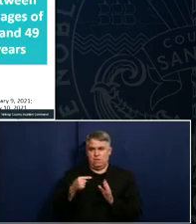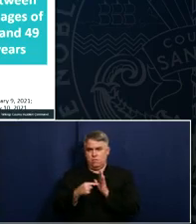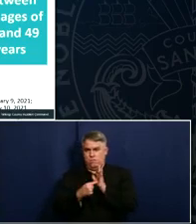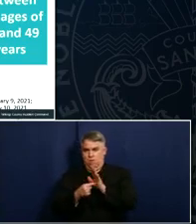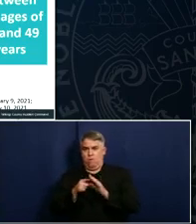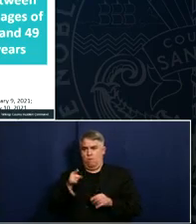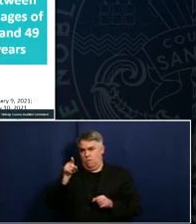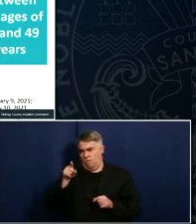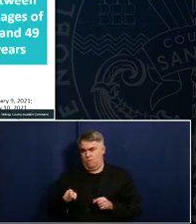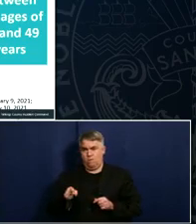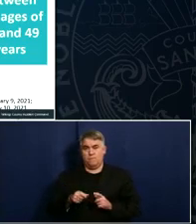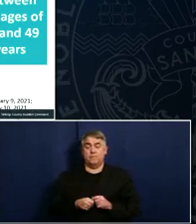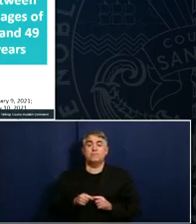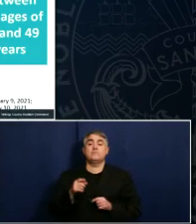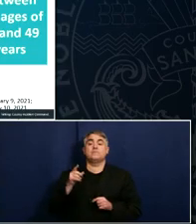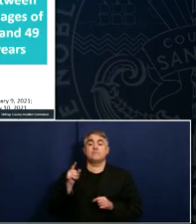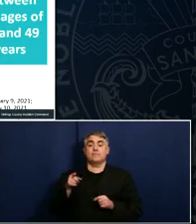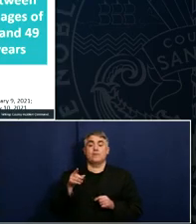our website,